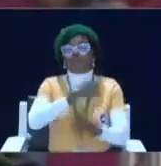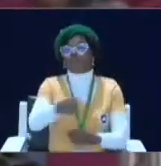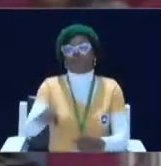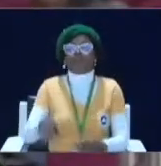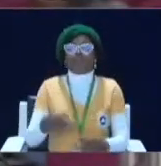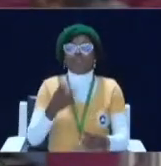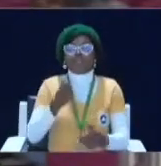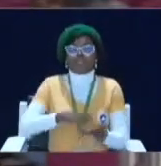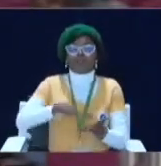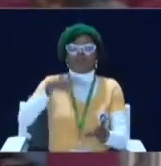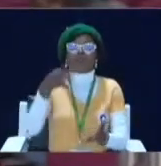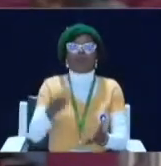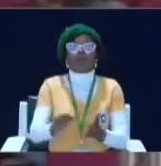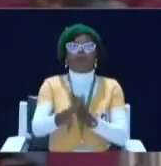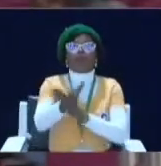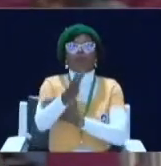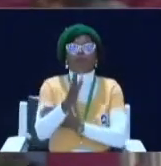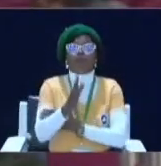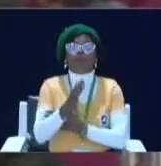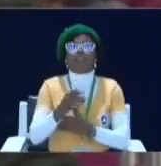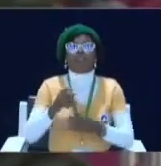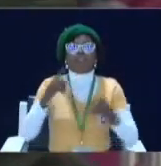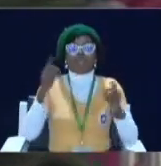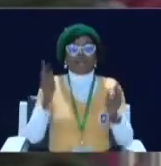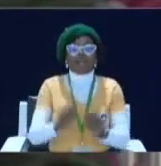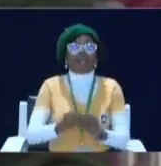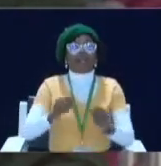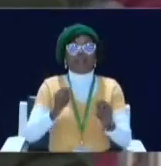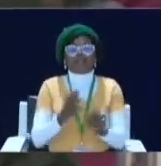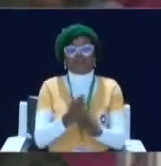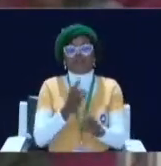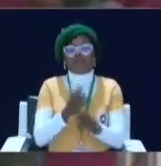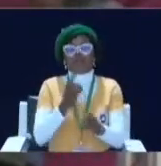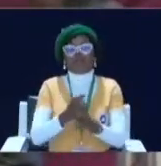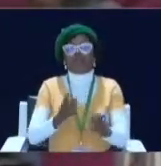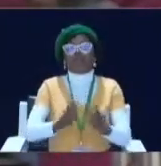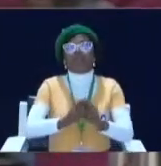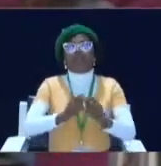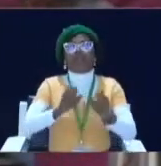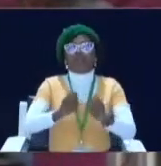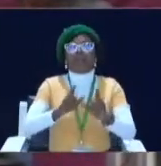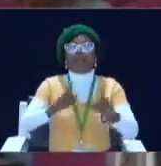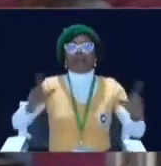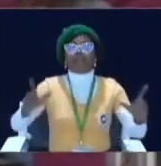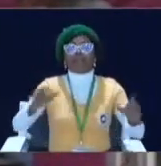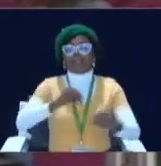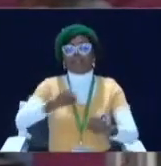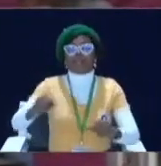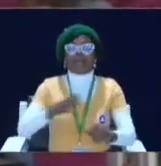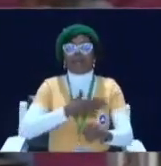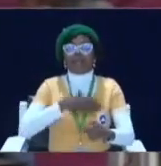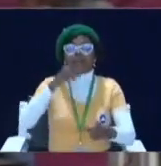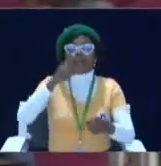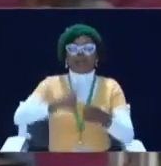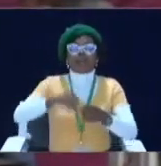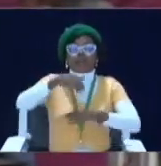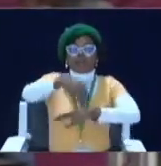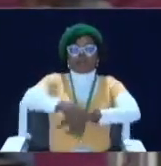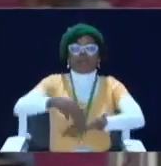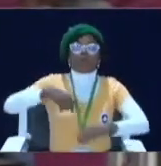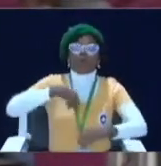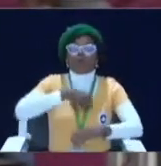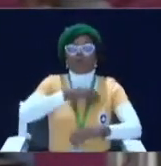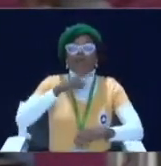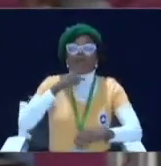The glory of the Lord constantly enlarges all over the earth. And tonight, we are about to hear